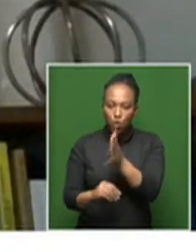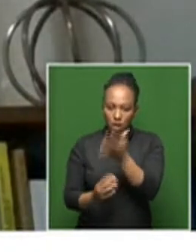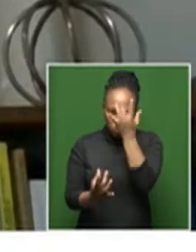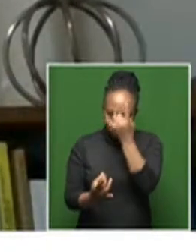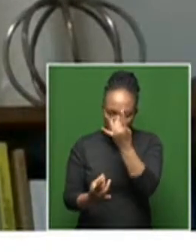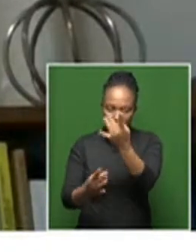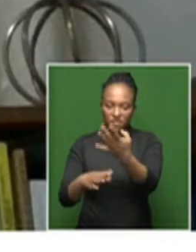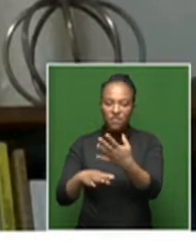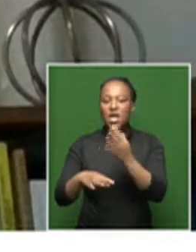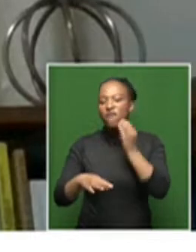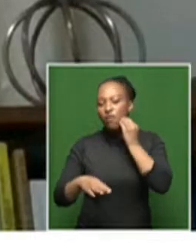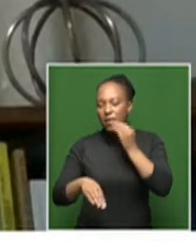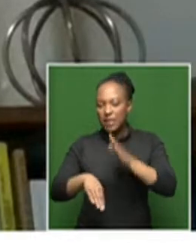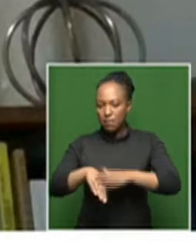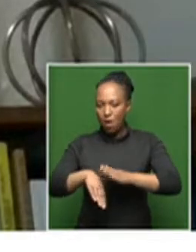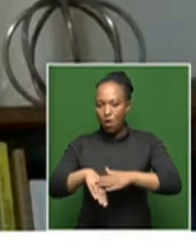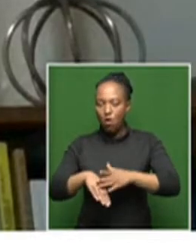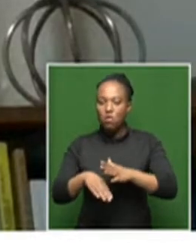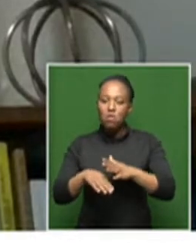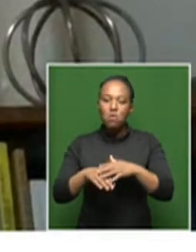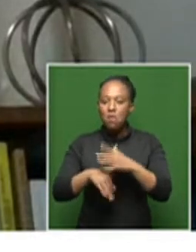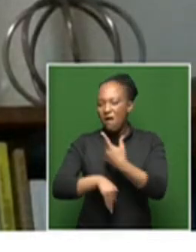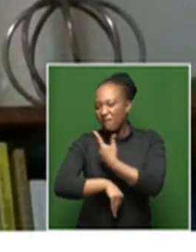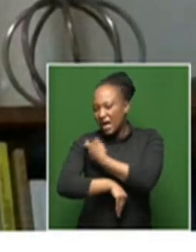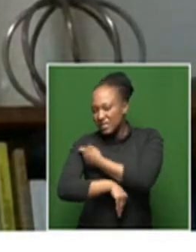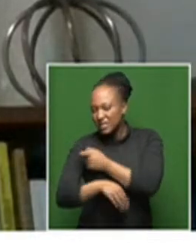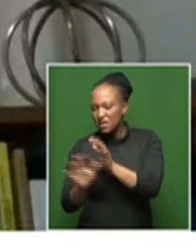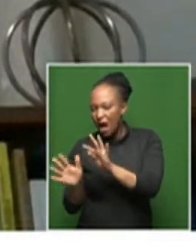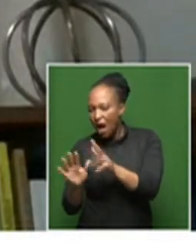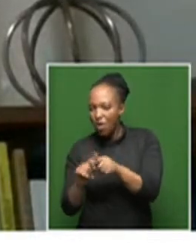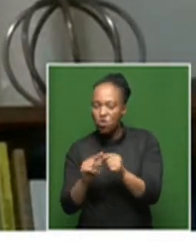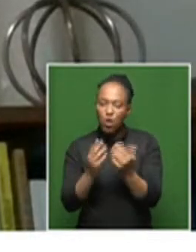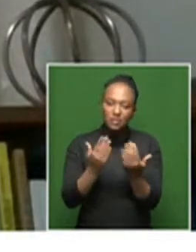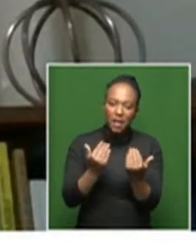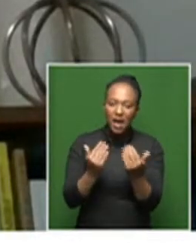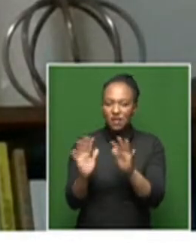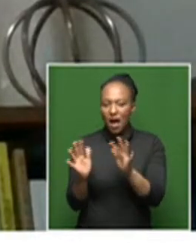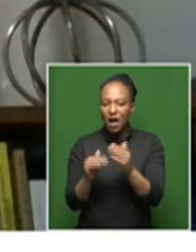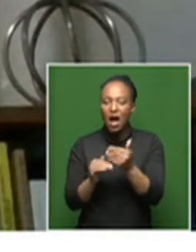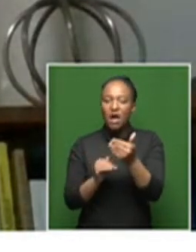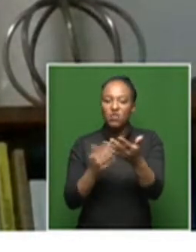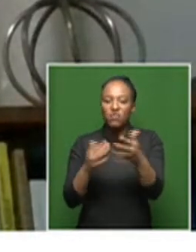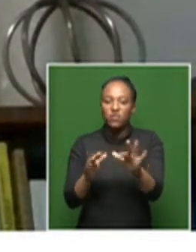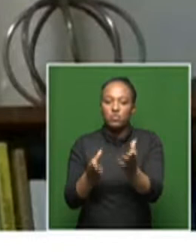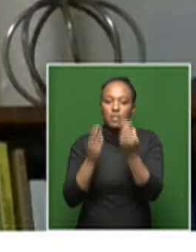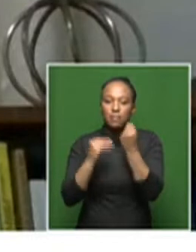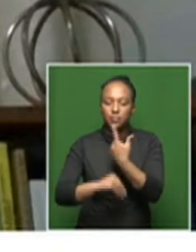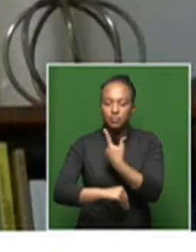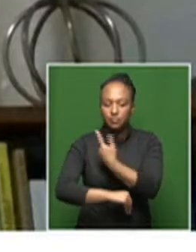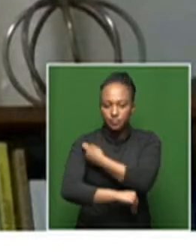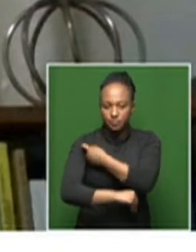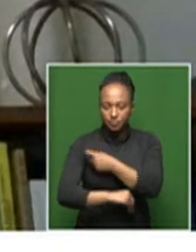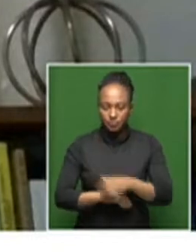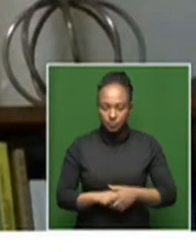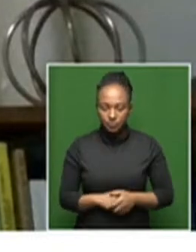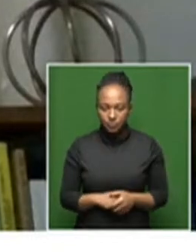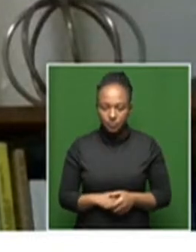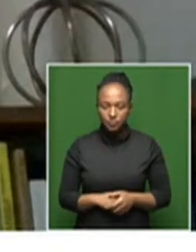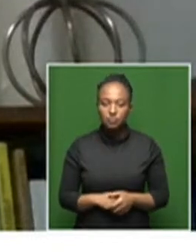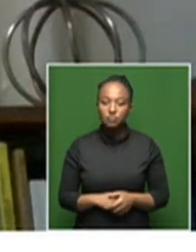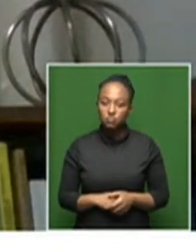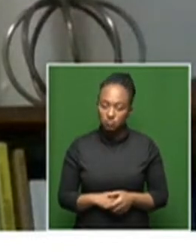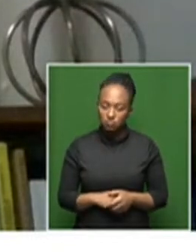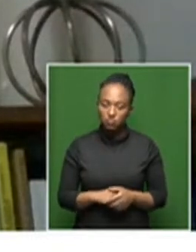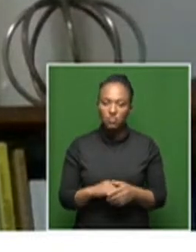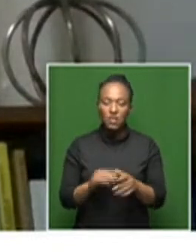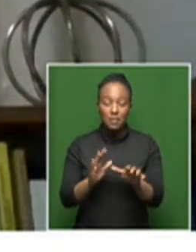additional information around the vaccine and what you can expect after vaccination. So those are